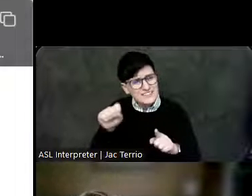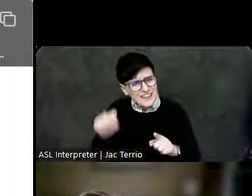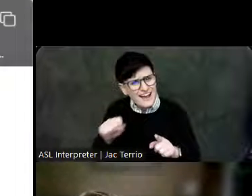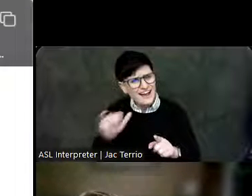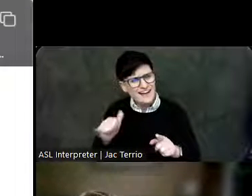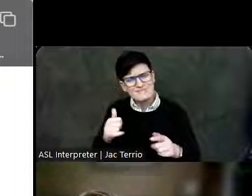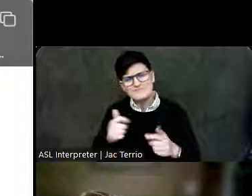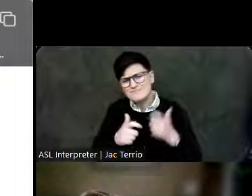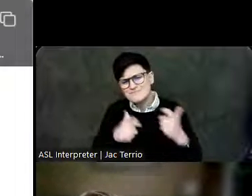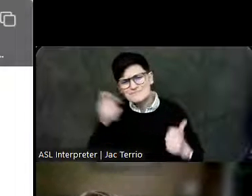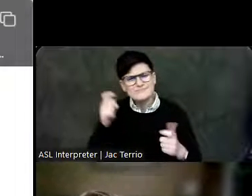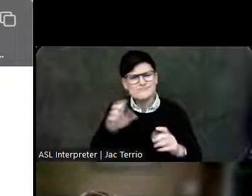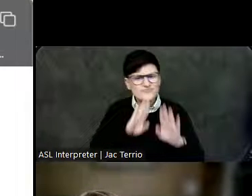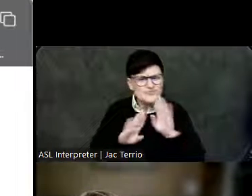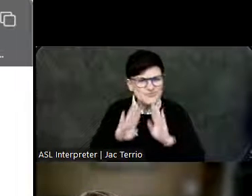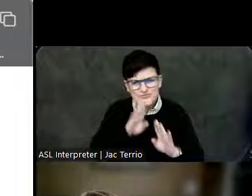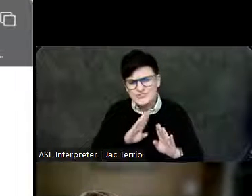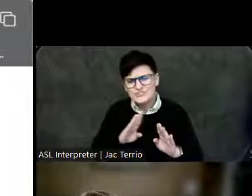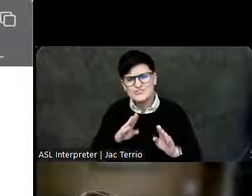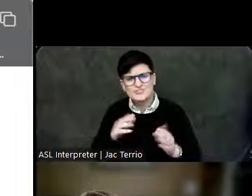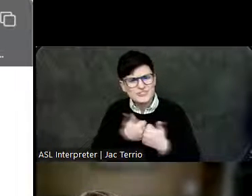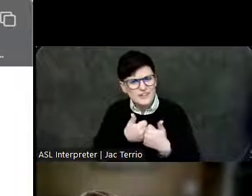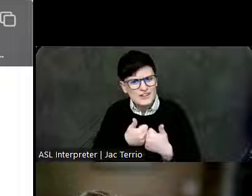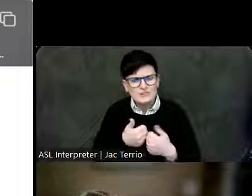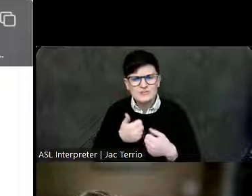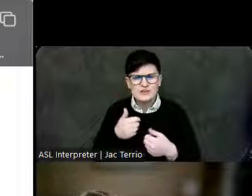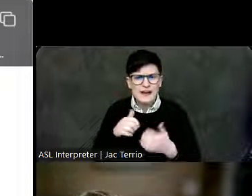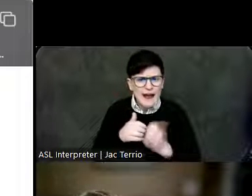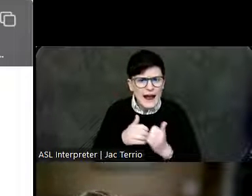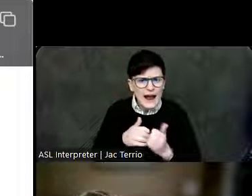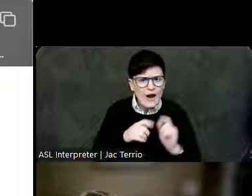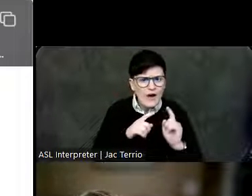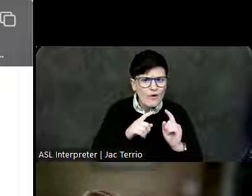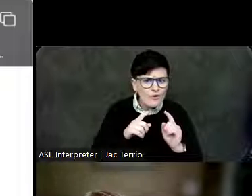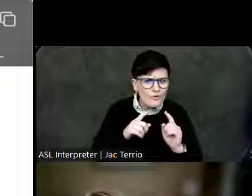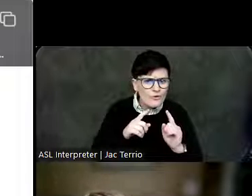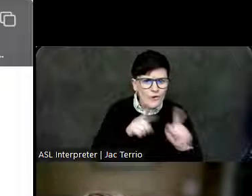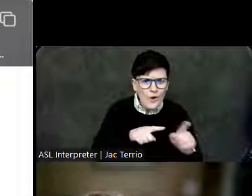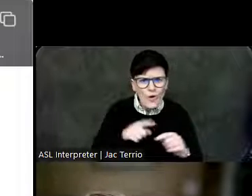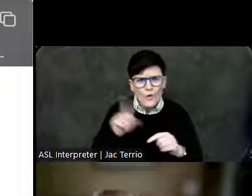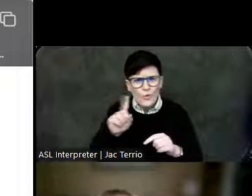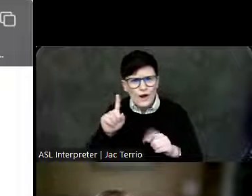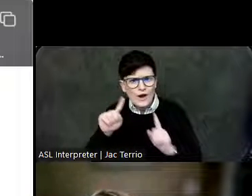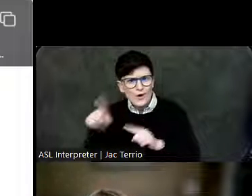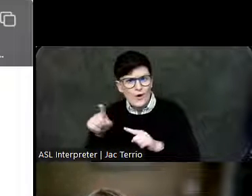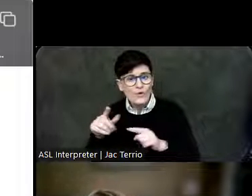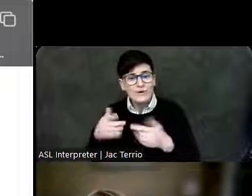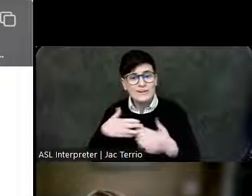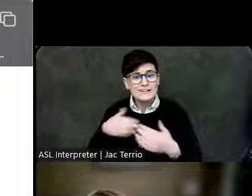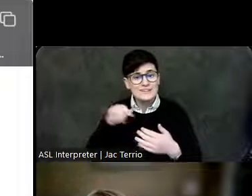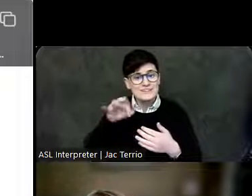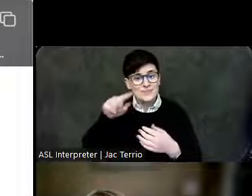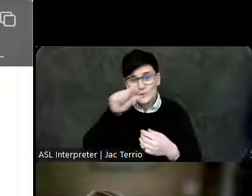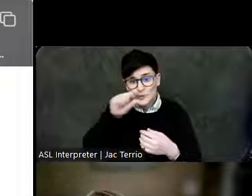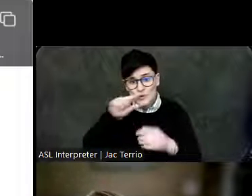understanding how or where is even if you just kind of Google like, handicap pass or something like that. I don't